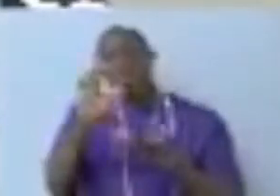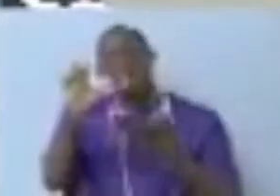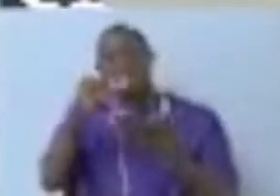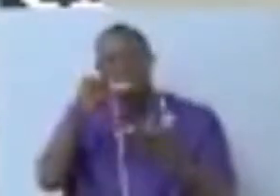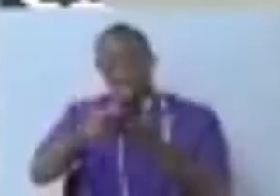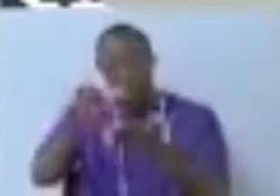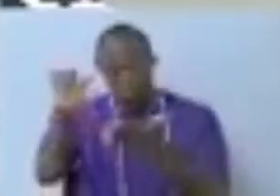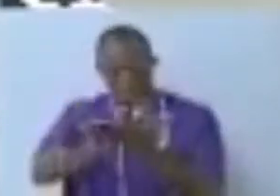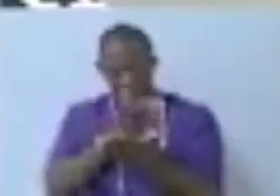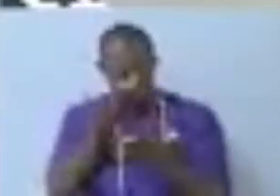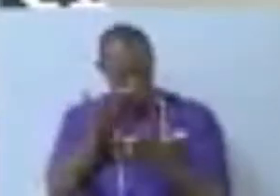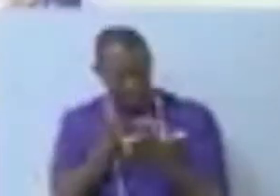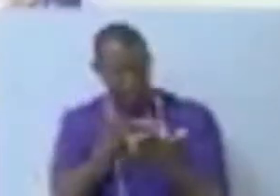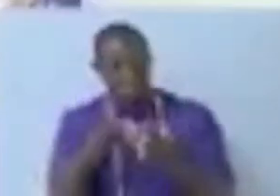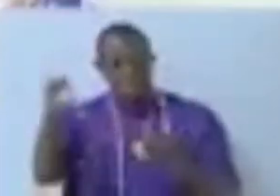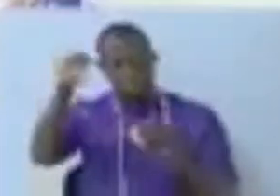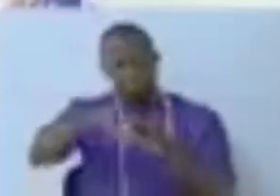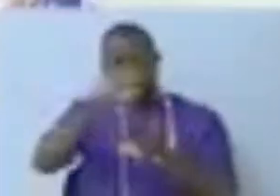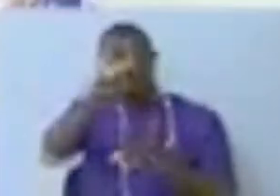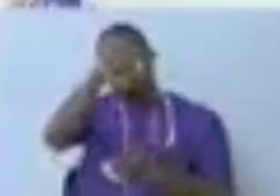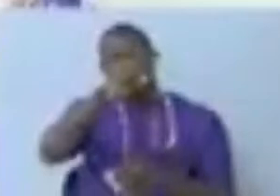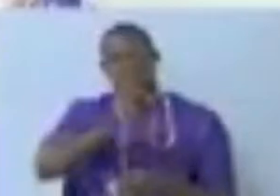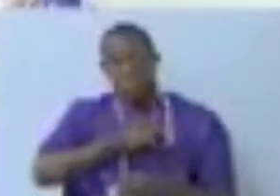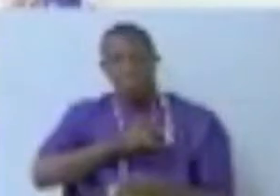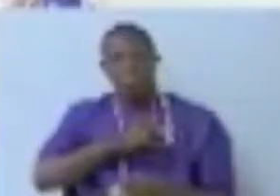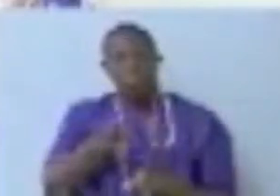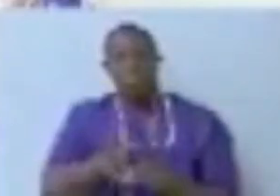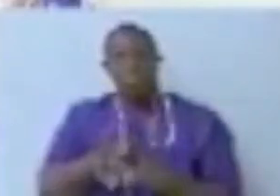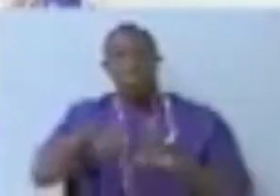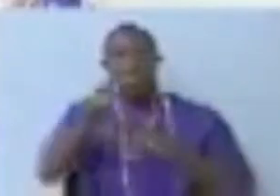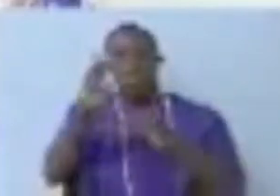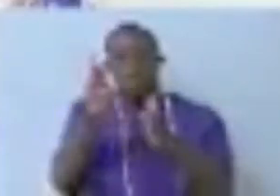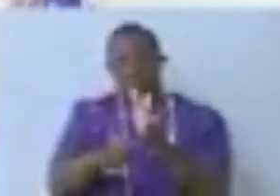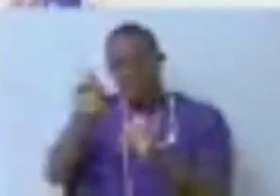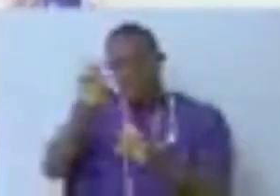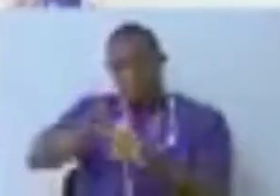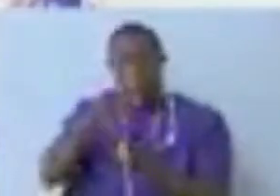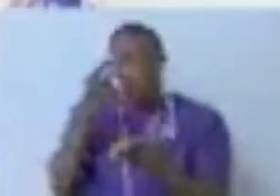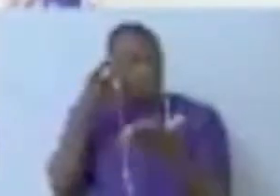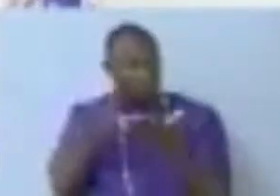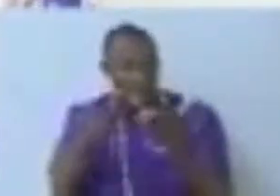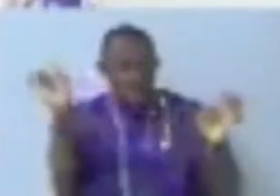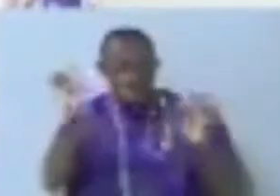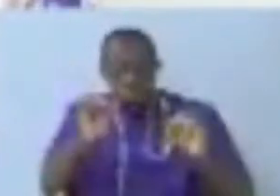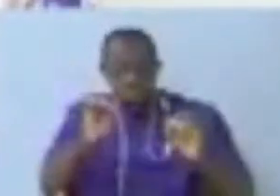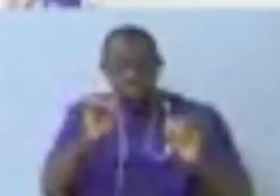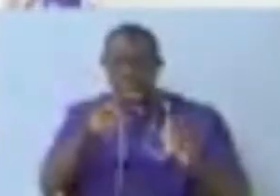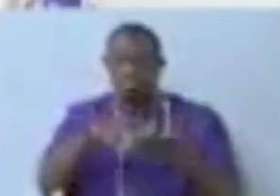So the fact that that report is not sealed is a clear indication that there was no such report.